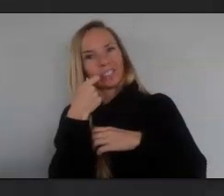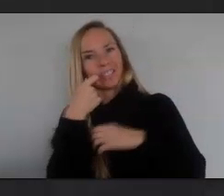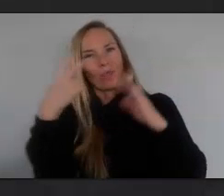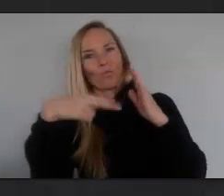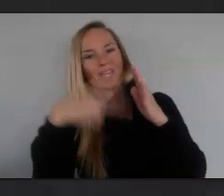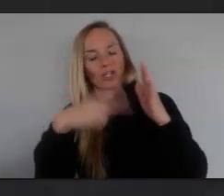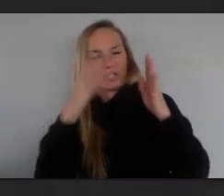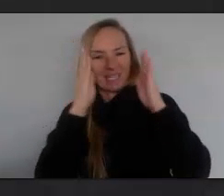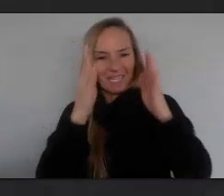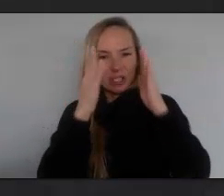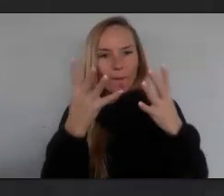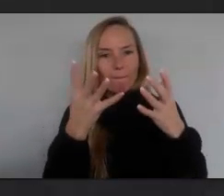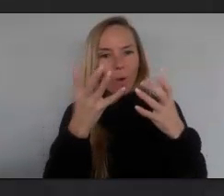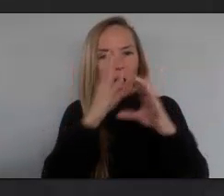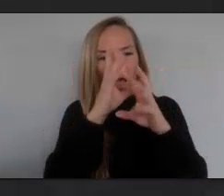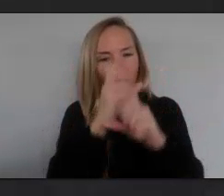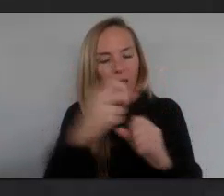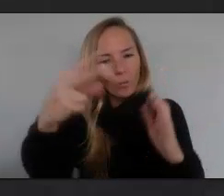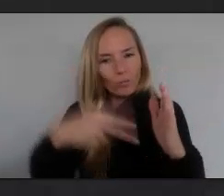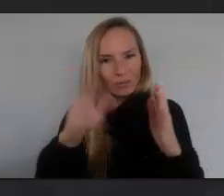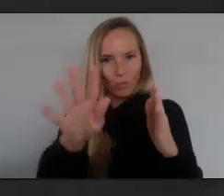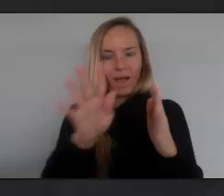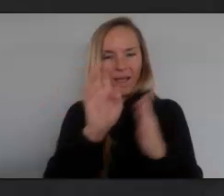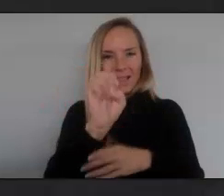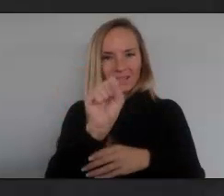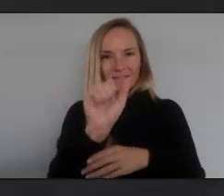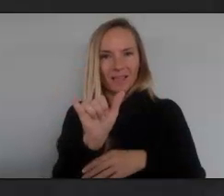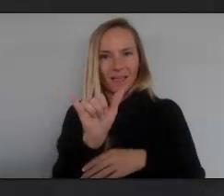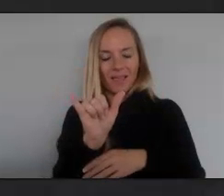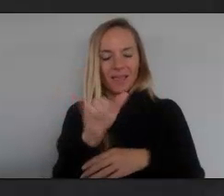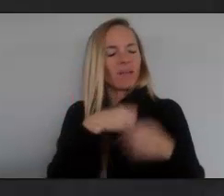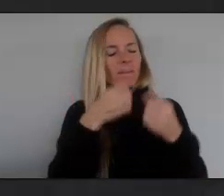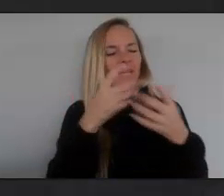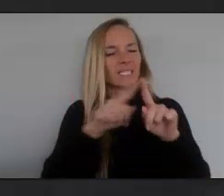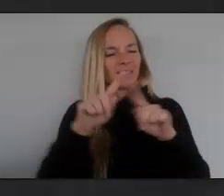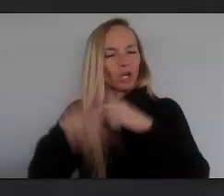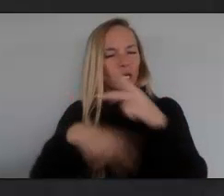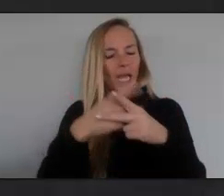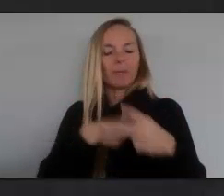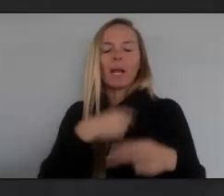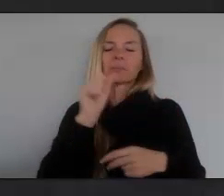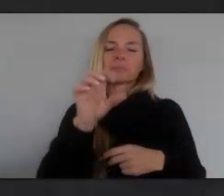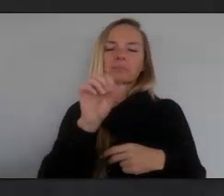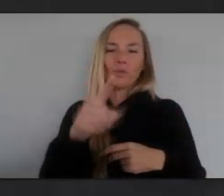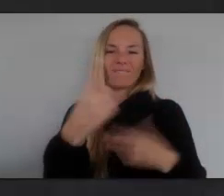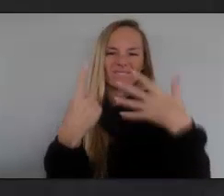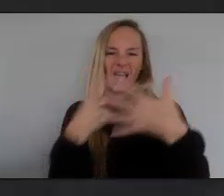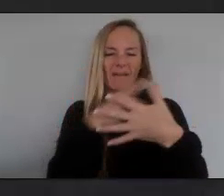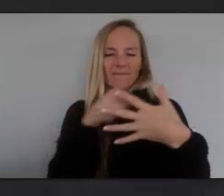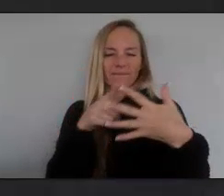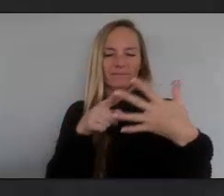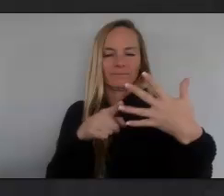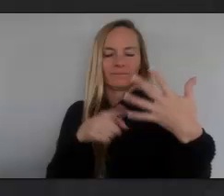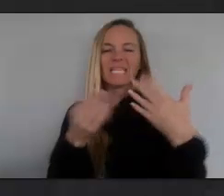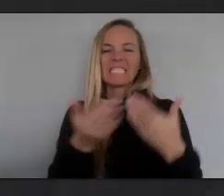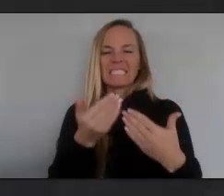makes them want to read more of your essay. There are many types of hooks, but I'm going to tell you about 5 hooks that I think are the easiest types to